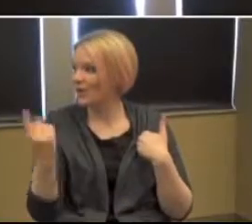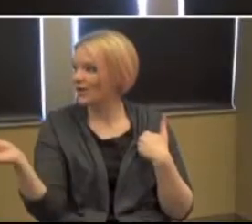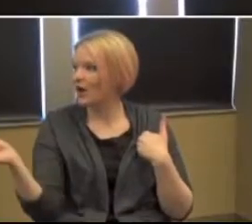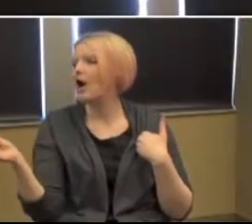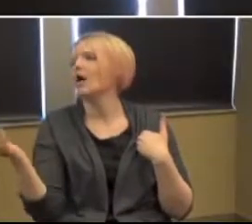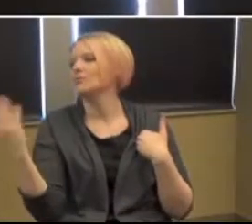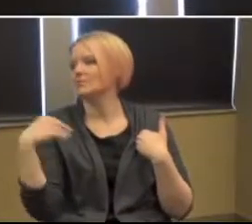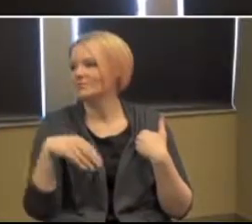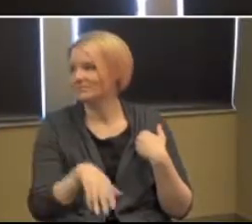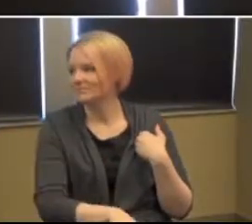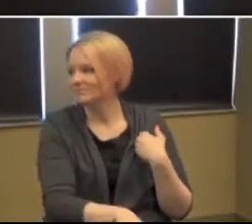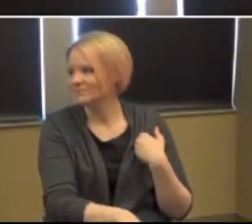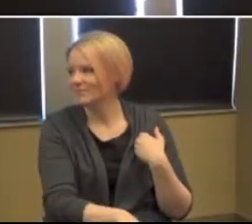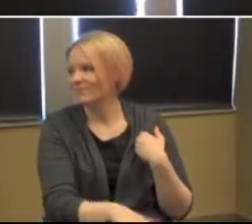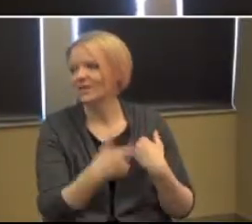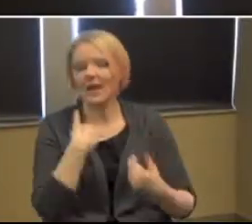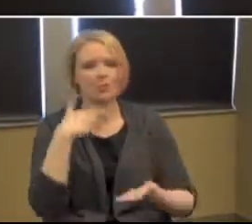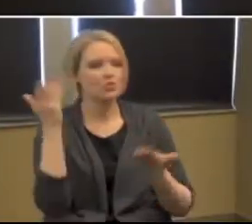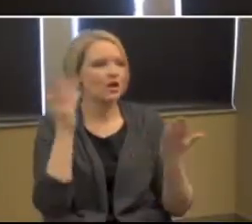here. Oops. Today.